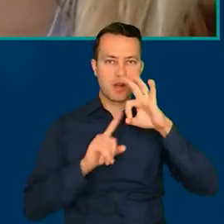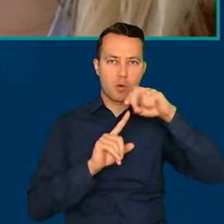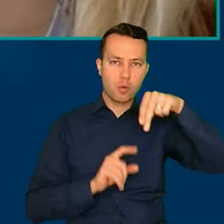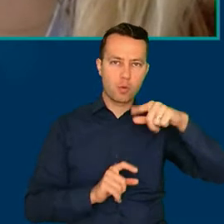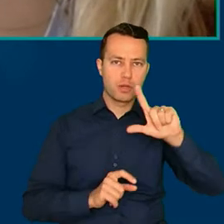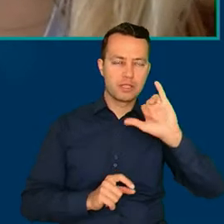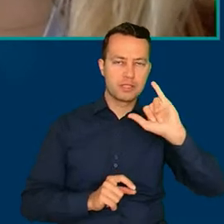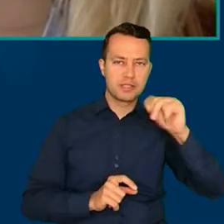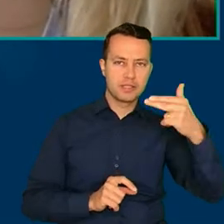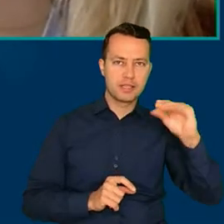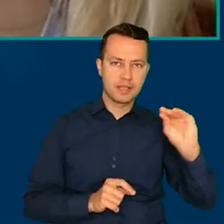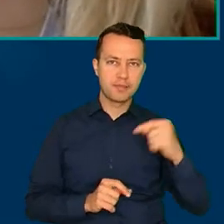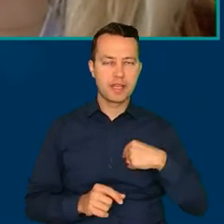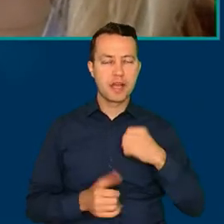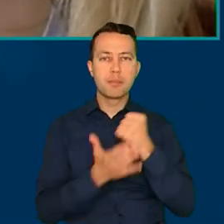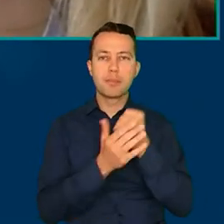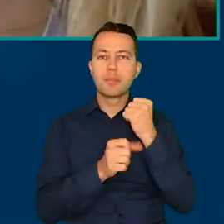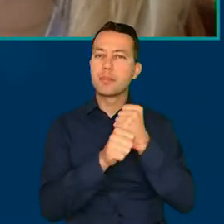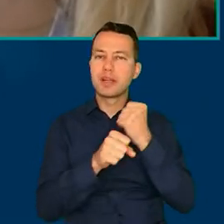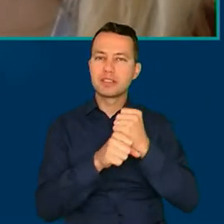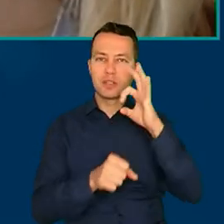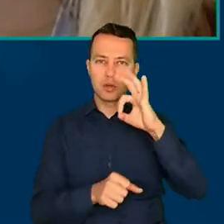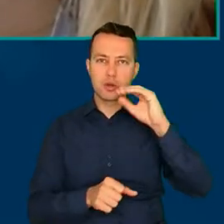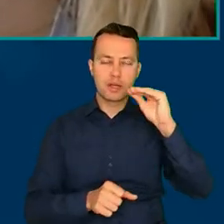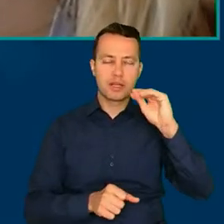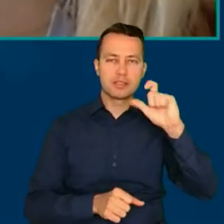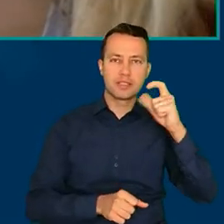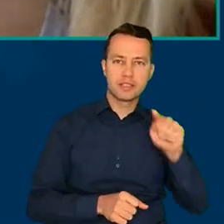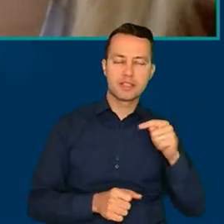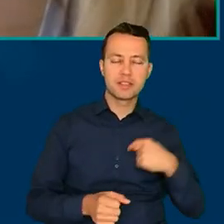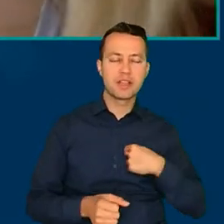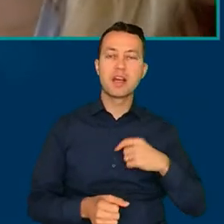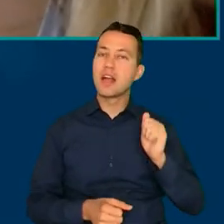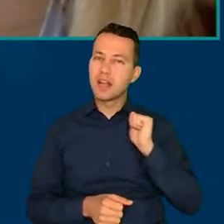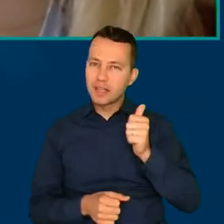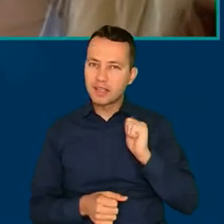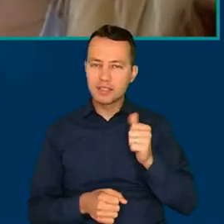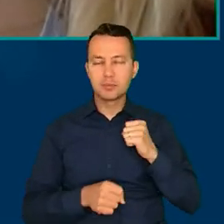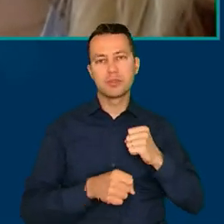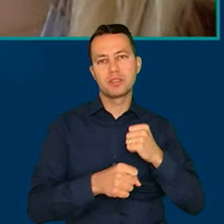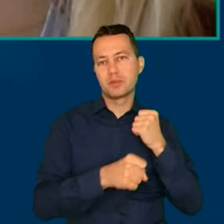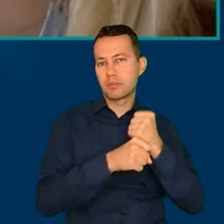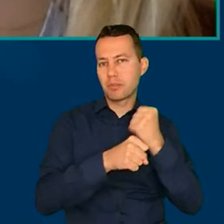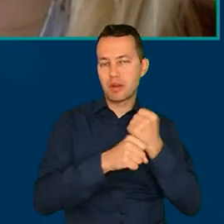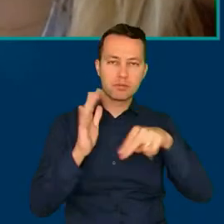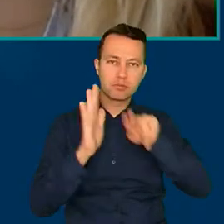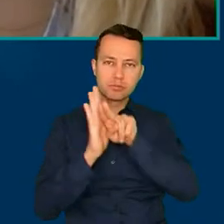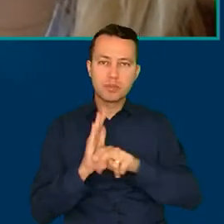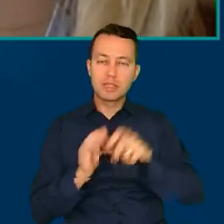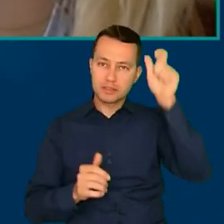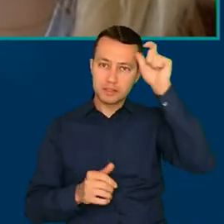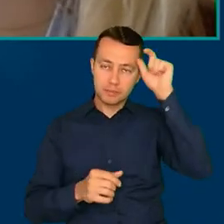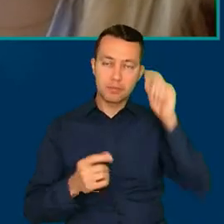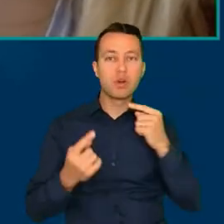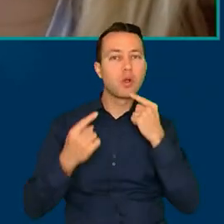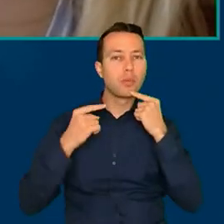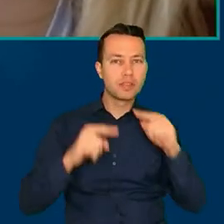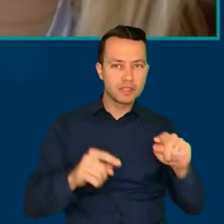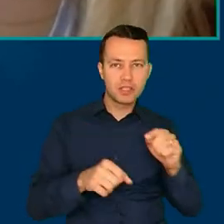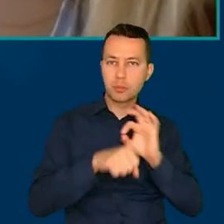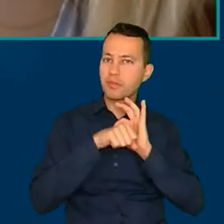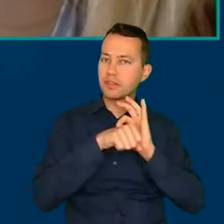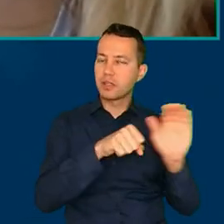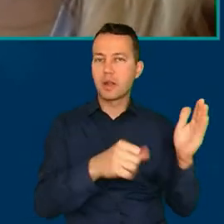and implementing the OECD guidelines for multinational enterprises. It's an international instrument on responsible business conduct. It's been around